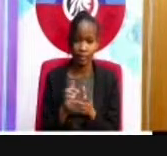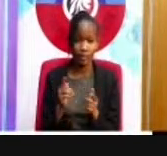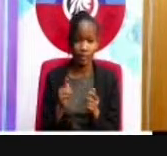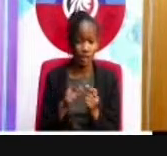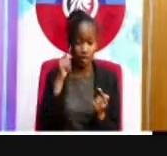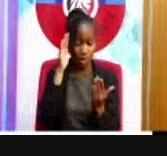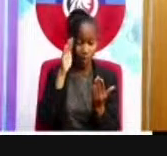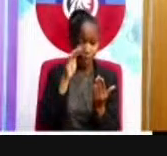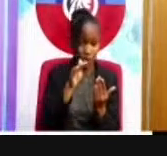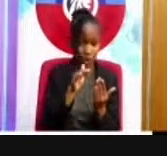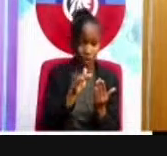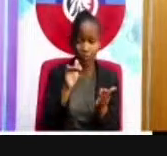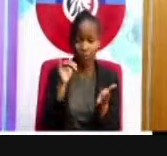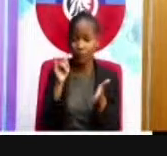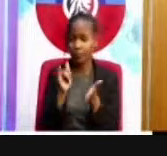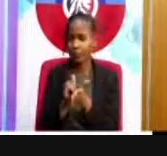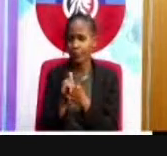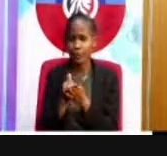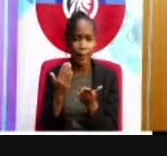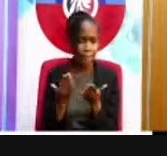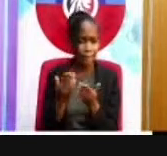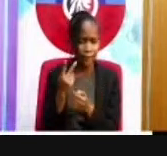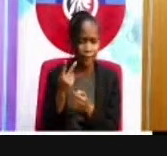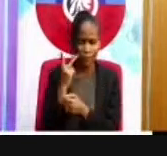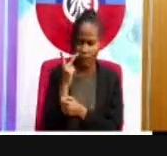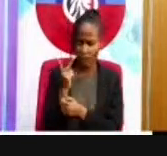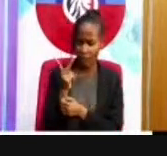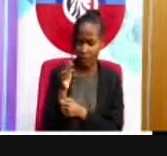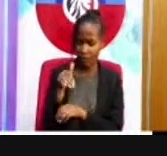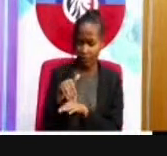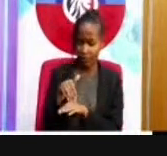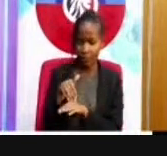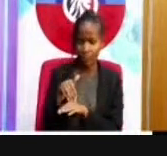that looks at inputs from different